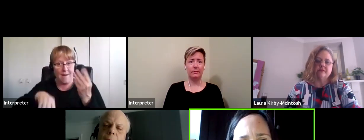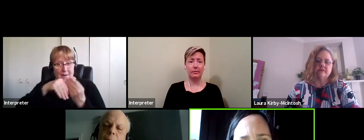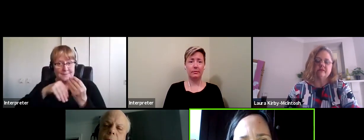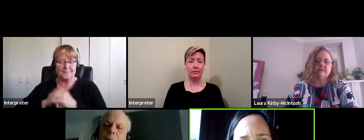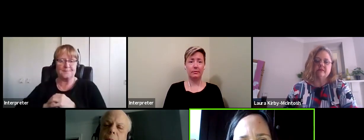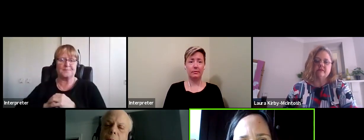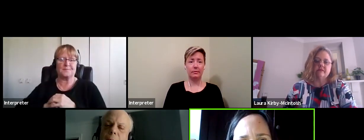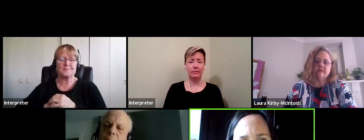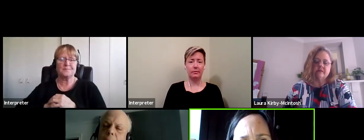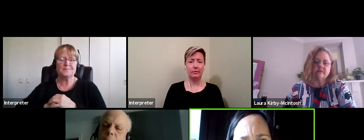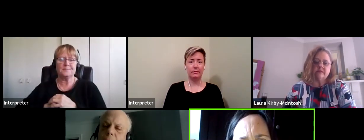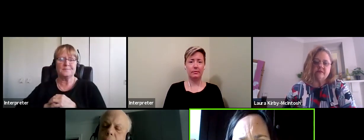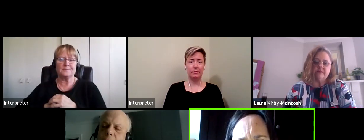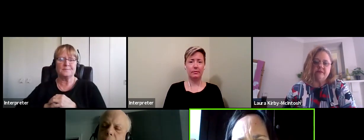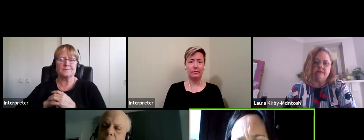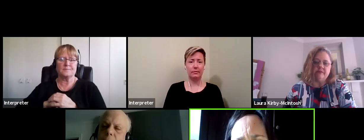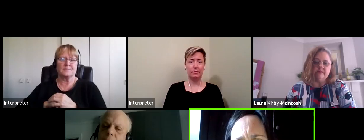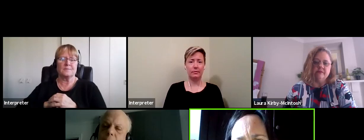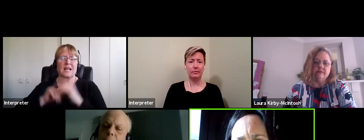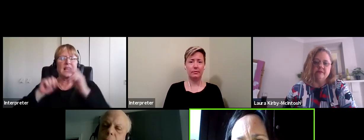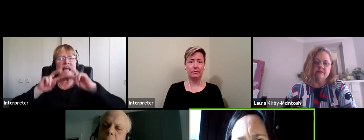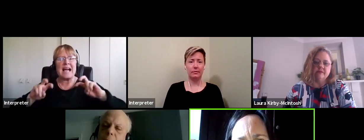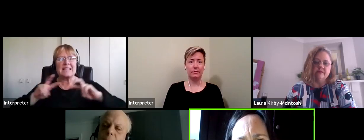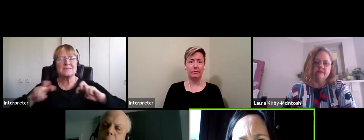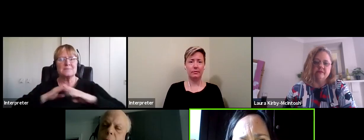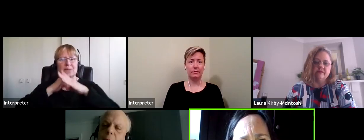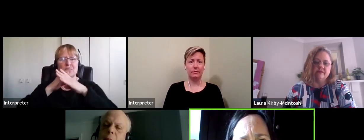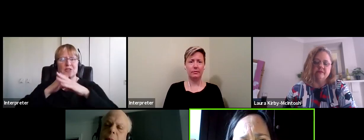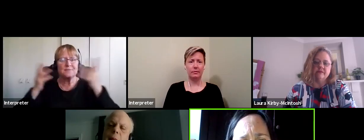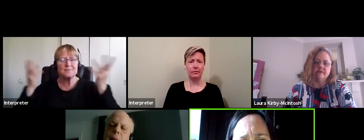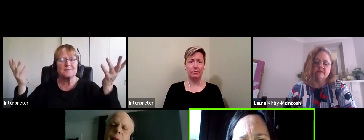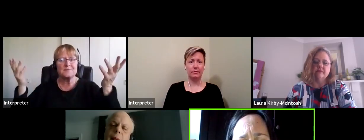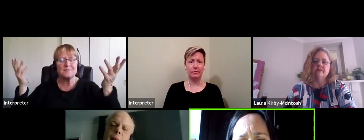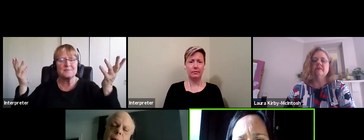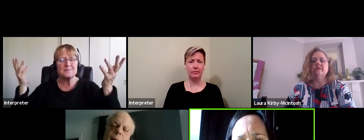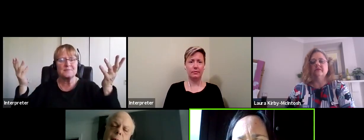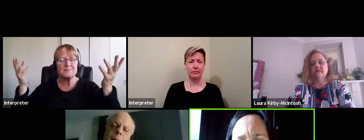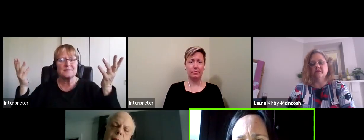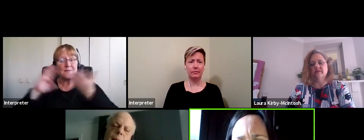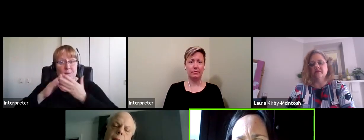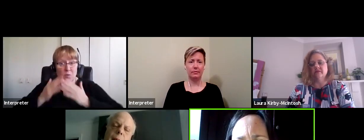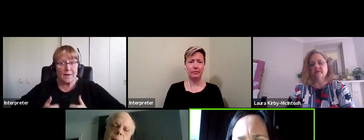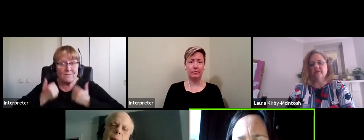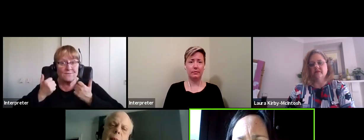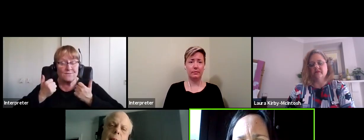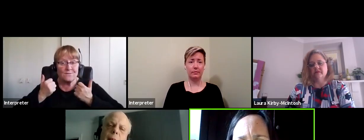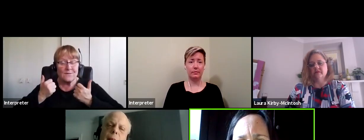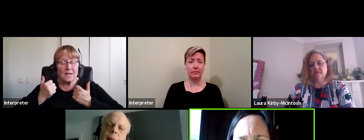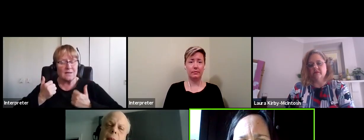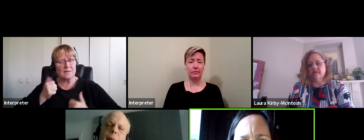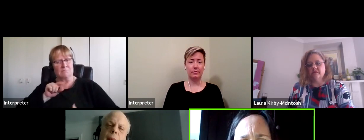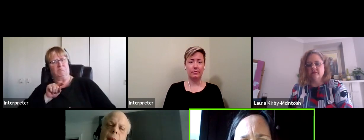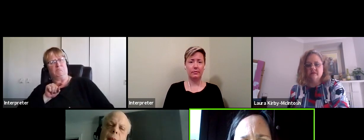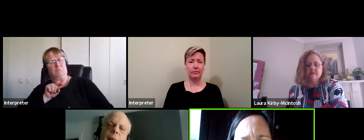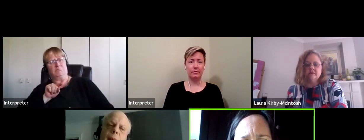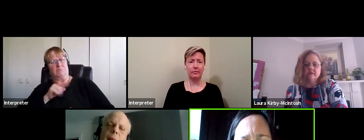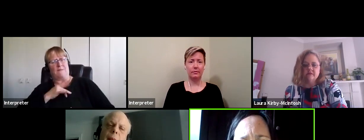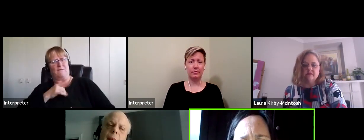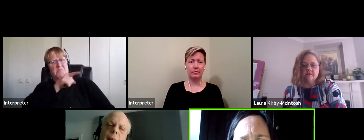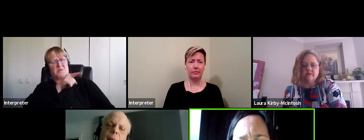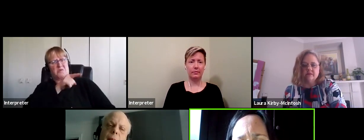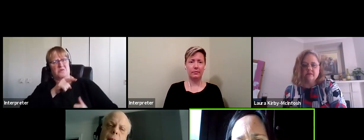about barriers to assessment for people with disabilities who live in the community. So if you're suspected, if you think that you might have